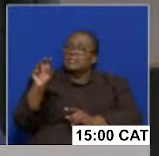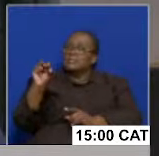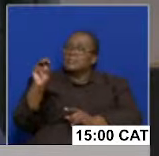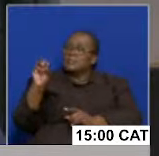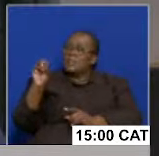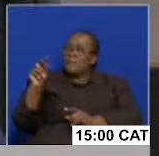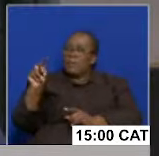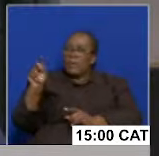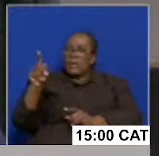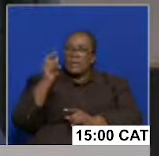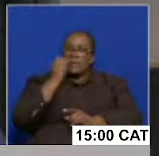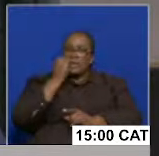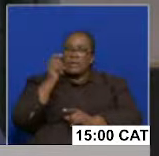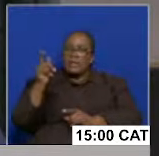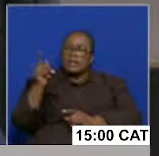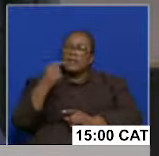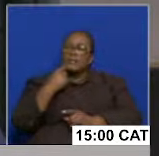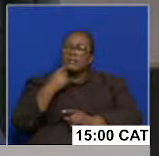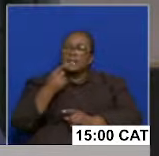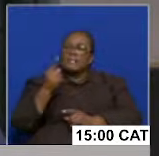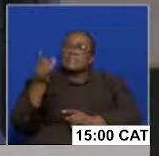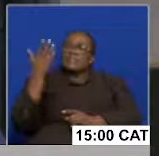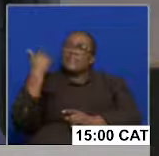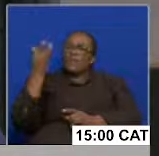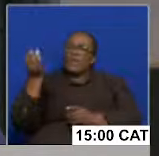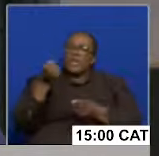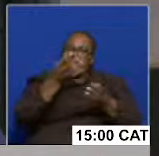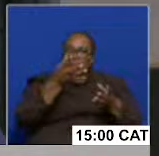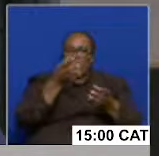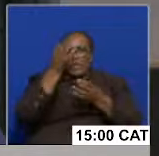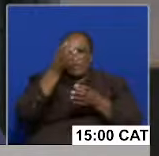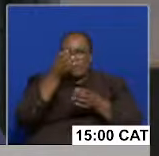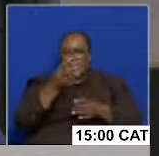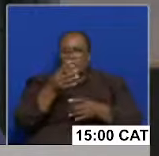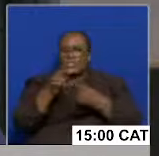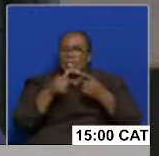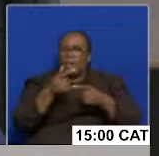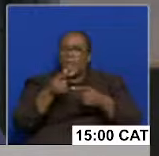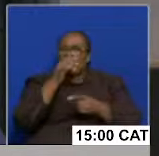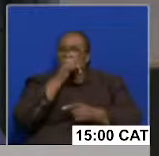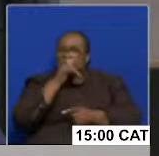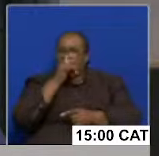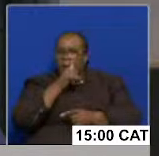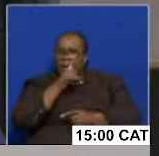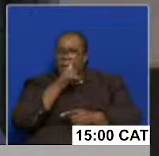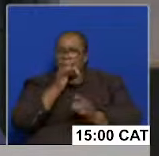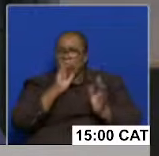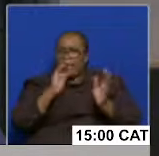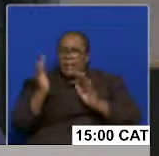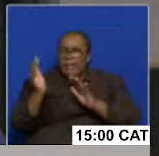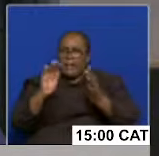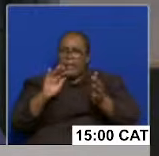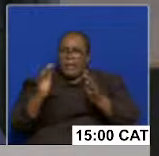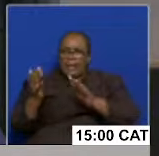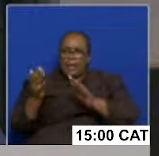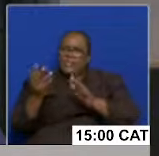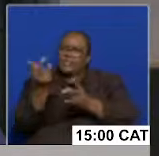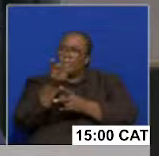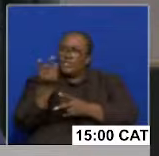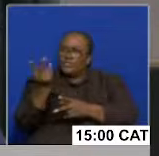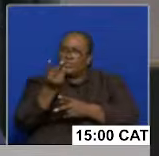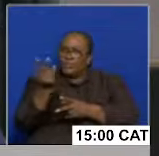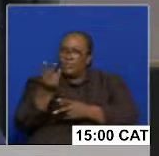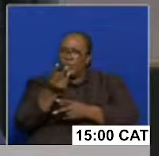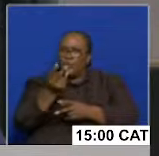information relating to criminality, and that what the two of you wanted to do was to address